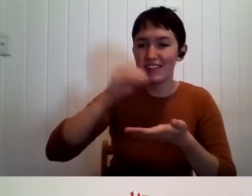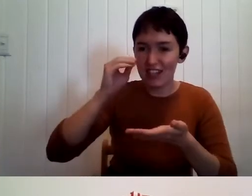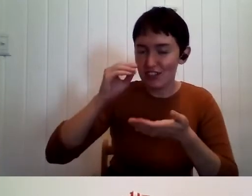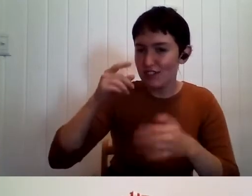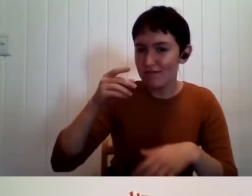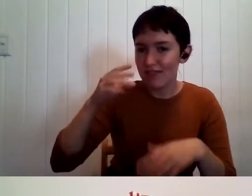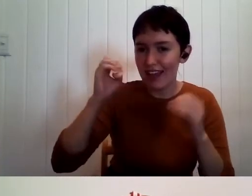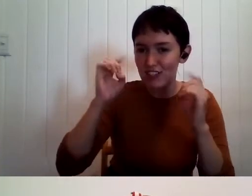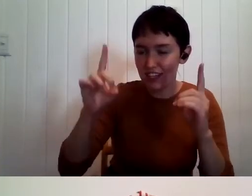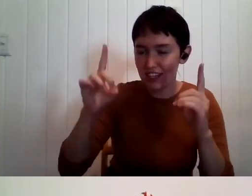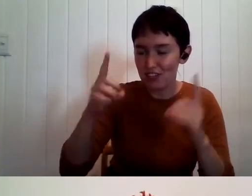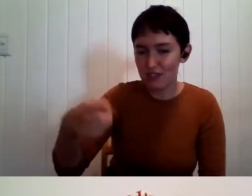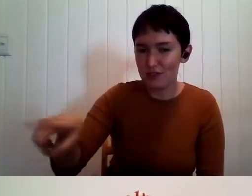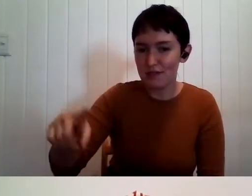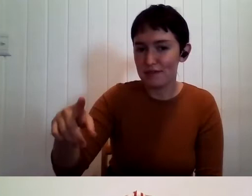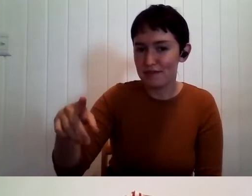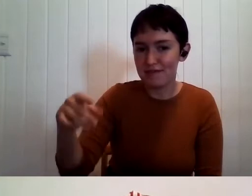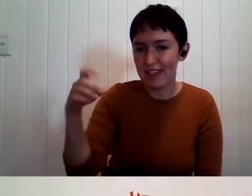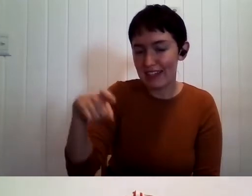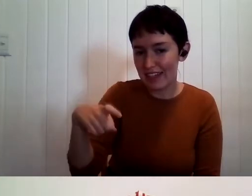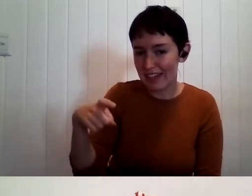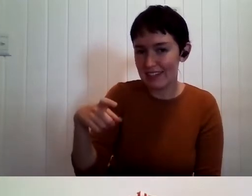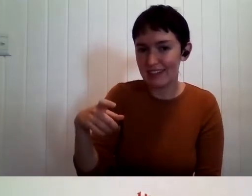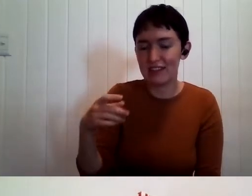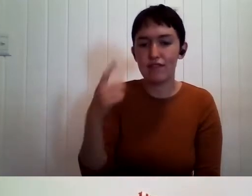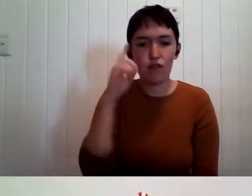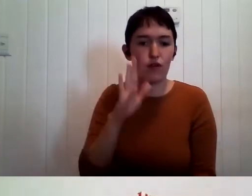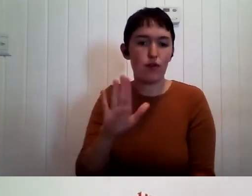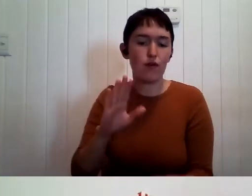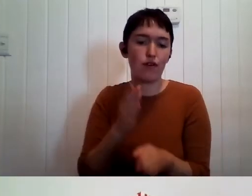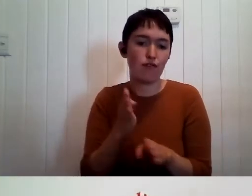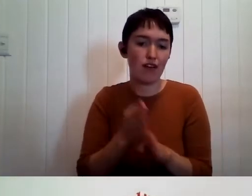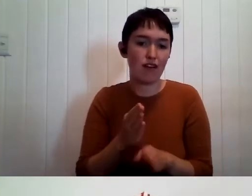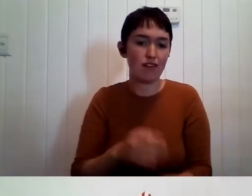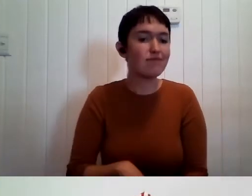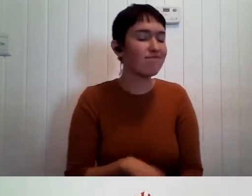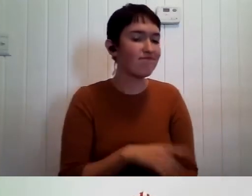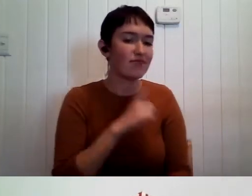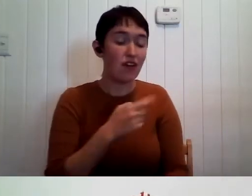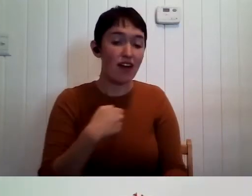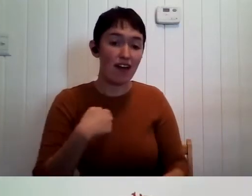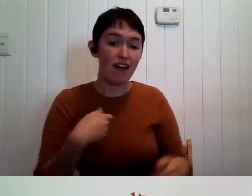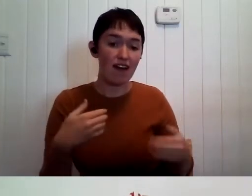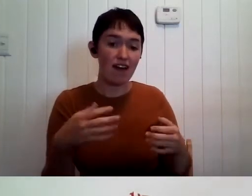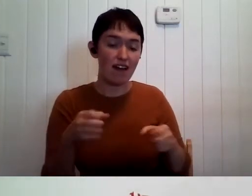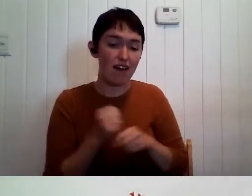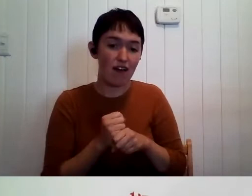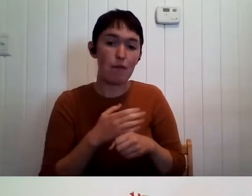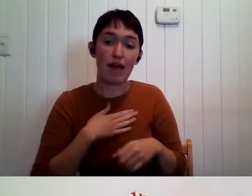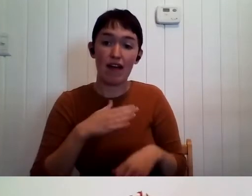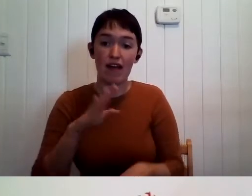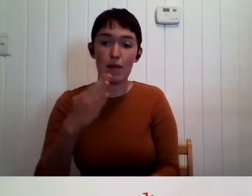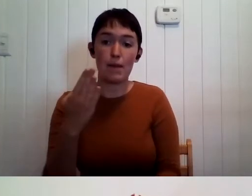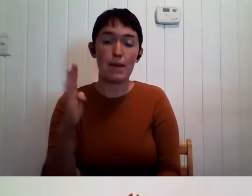So I got my bachelor's from UCSD and I got it in biochemistry and cell biology. And